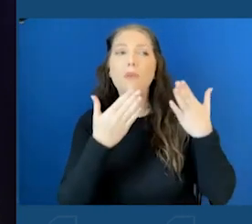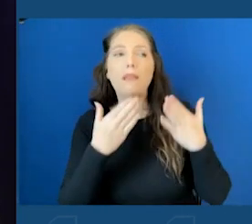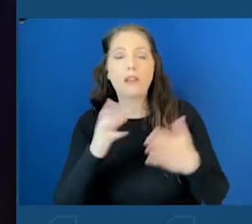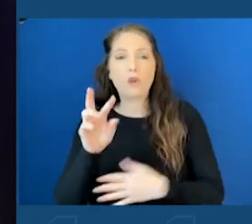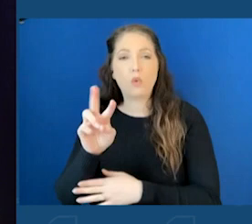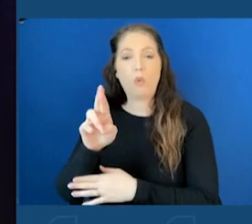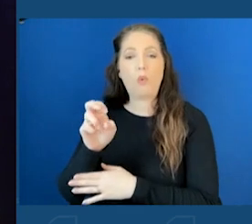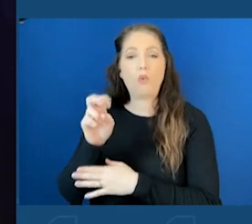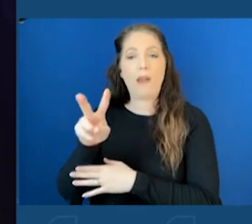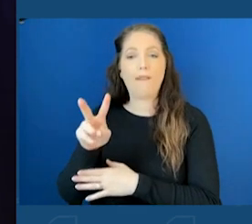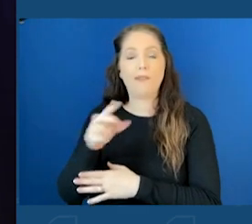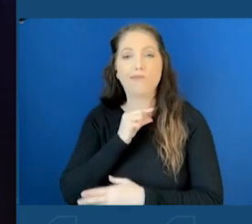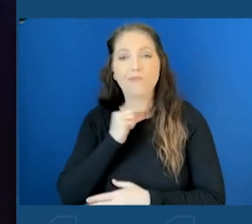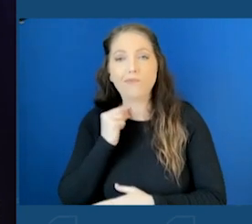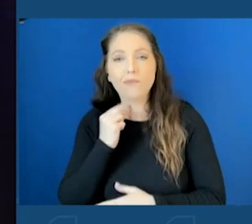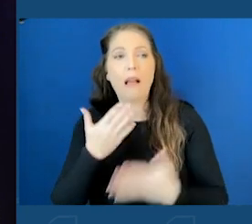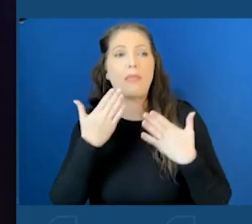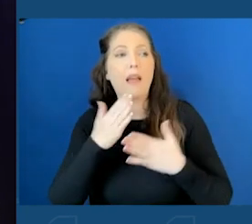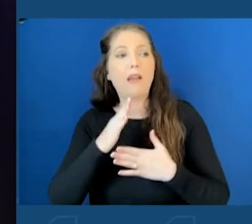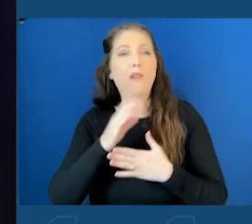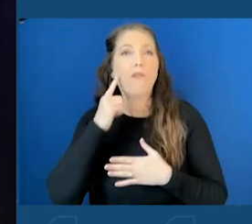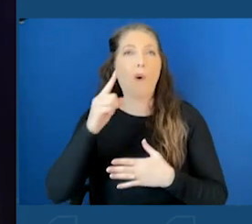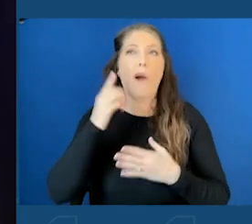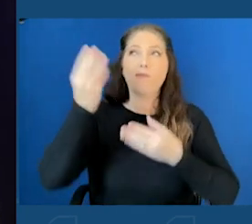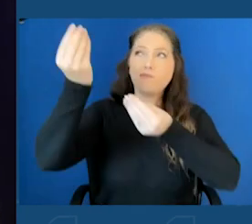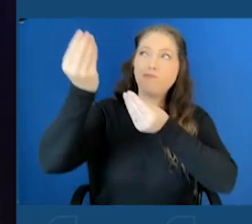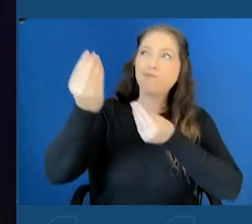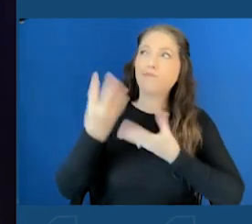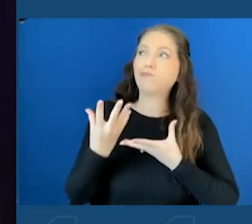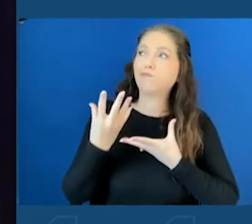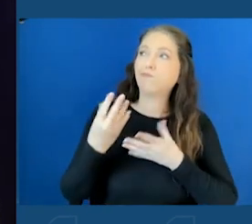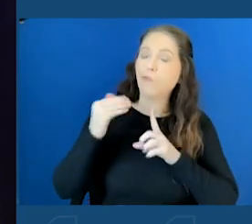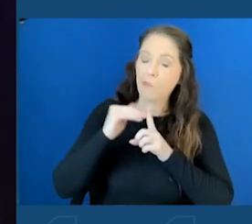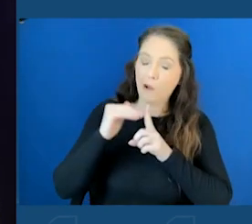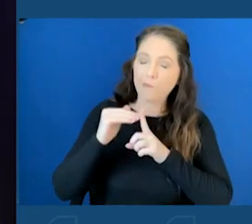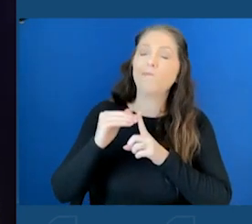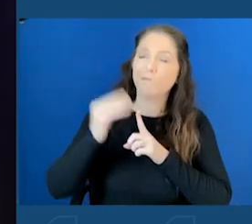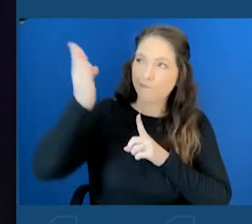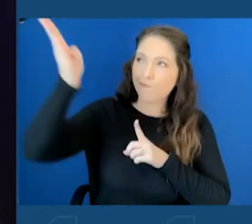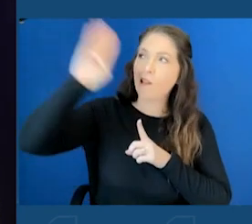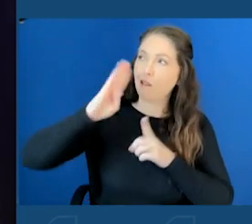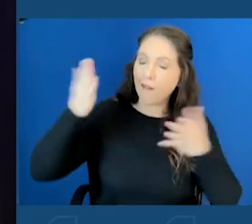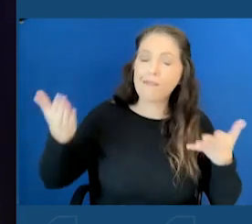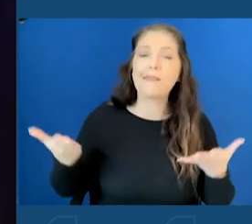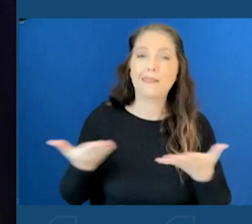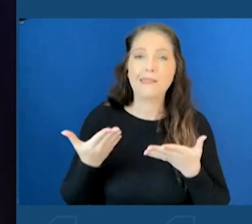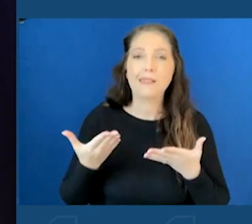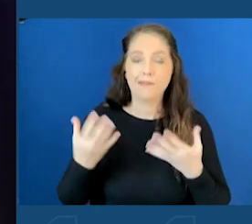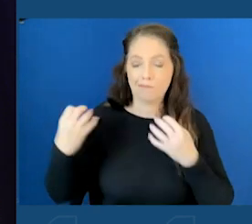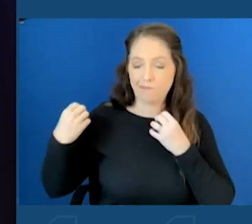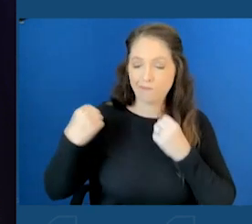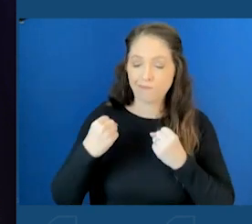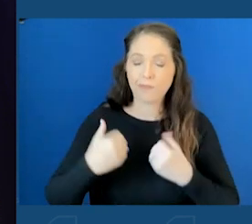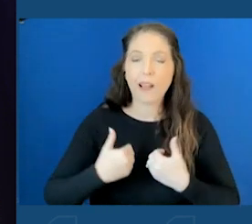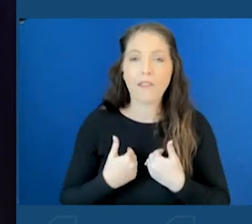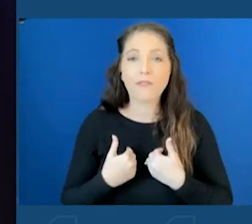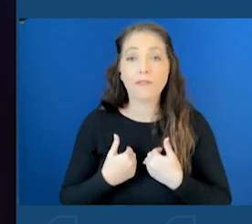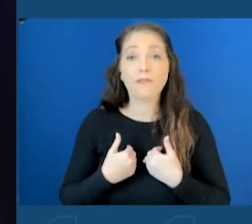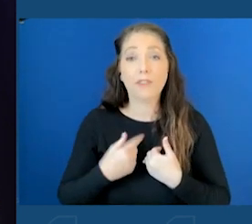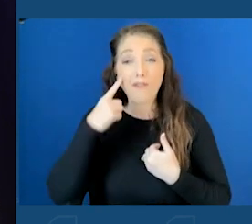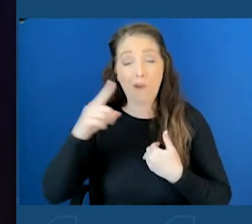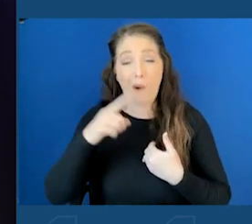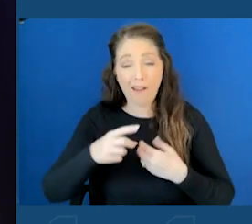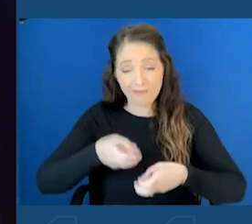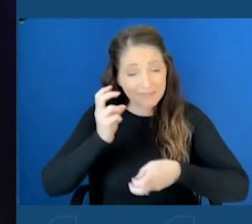us of the presence of God in our lives as a source of strength when times get tough, and indeed, to our class, they will get tough. So